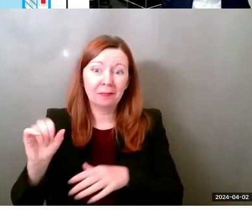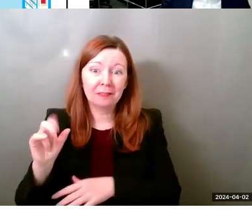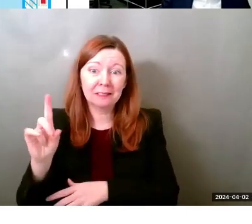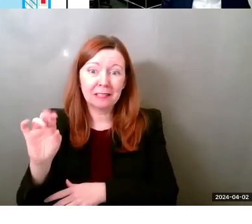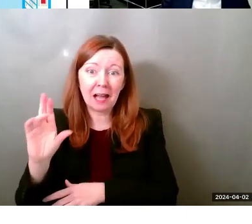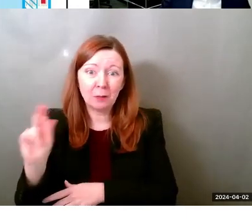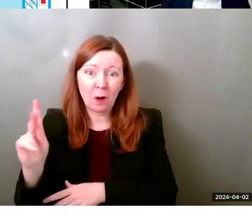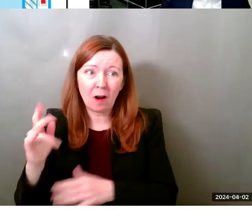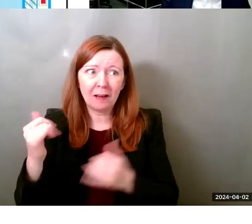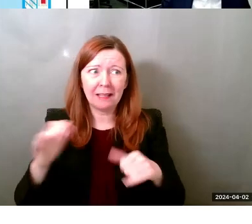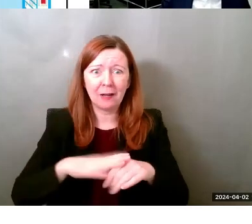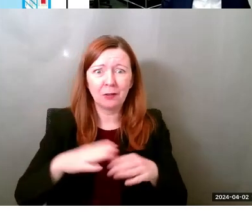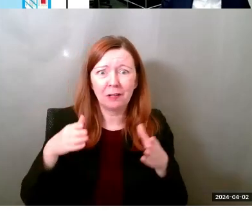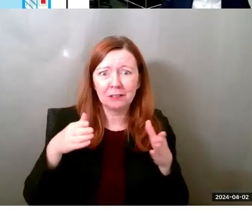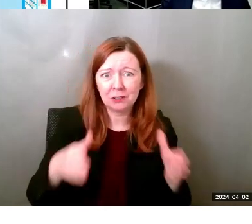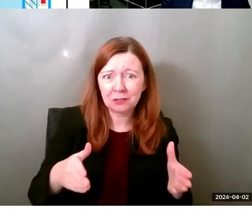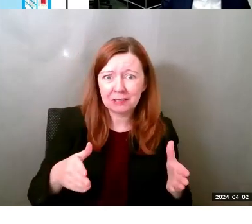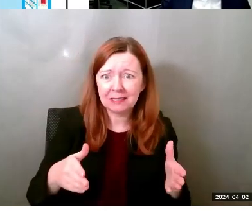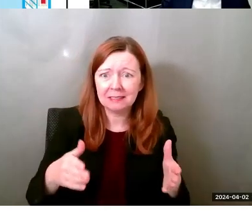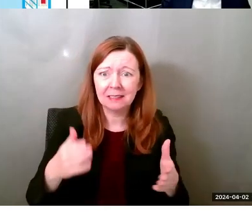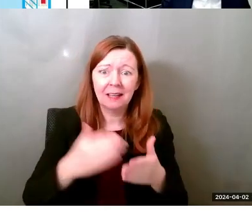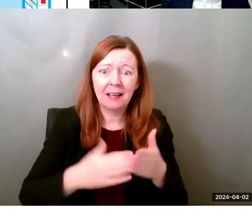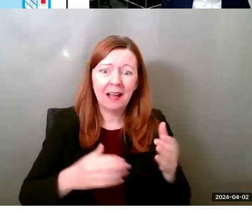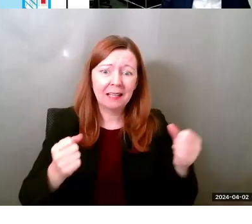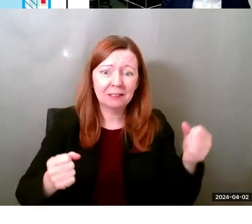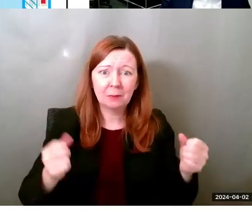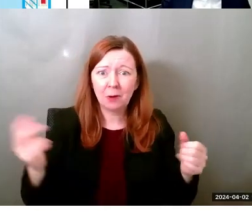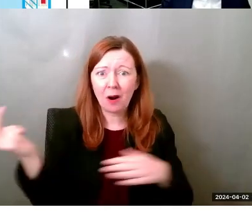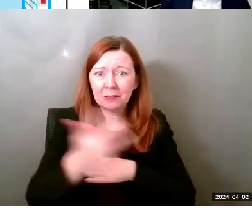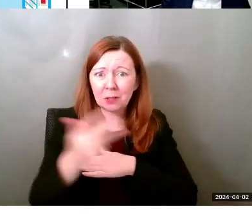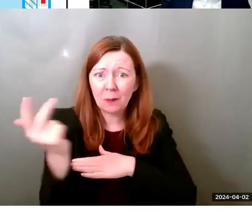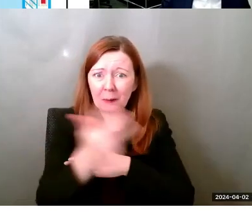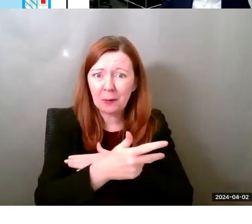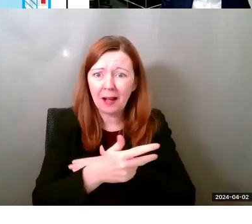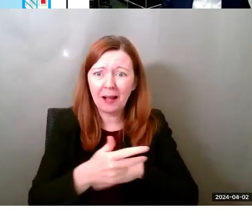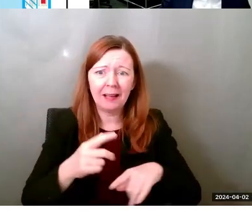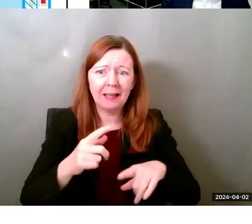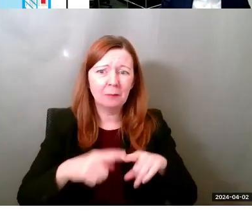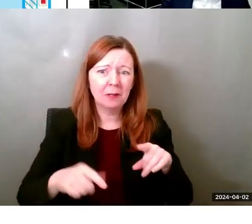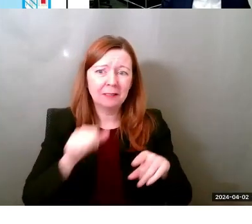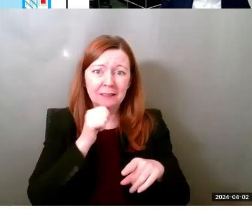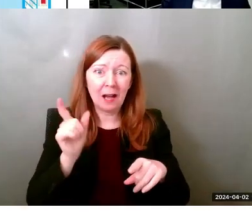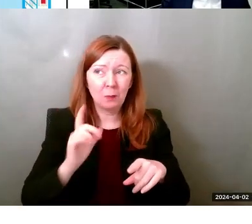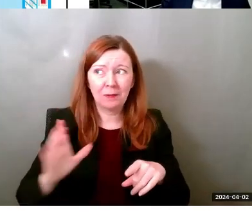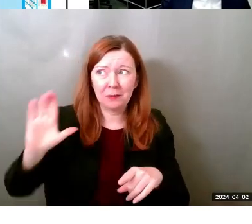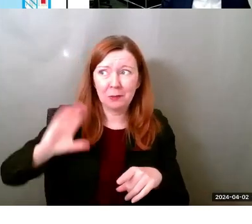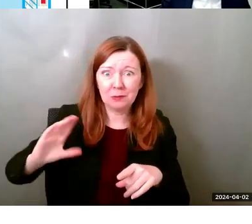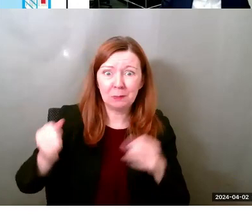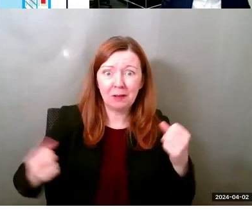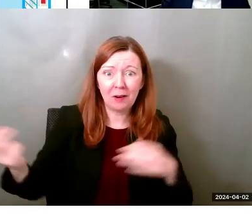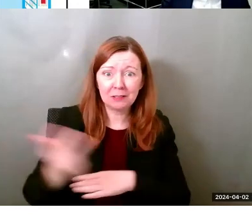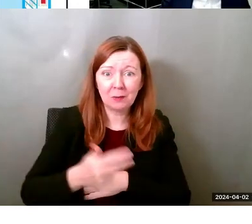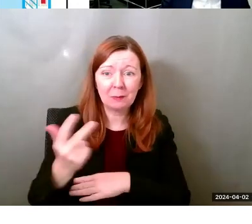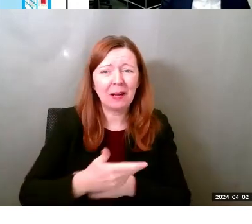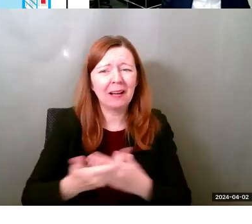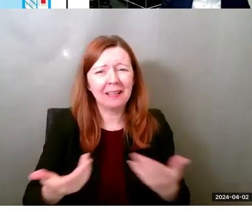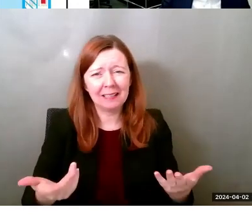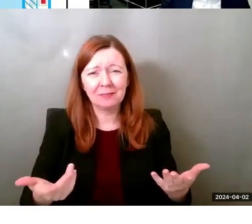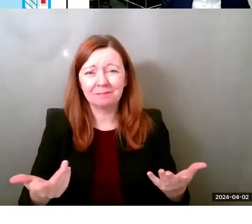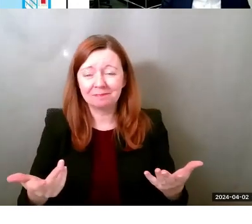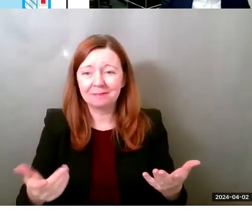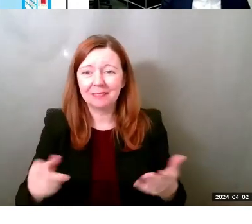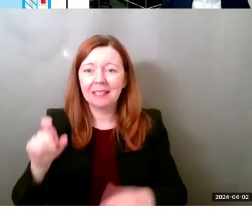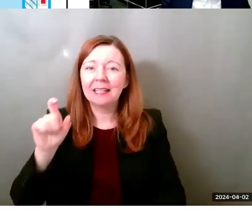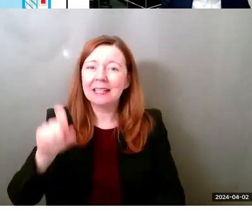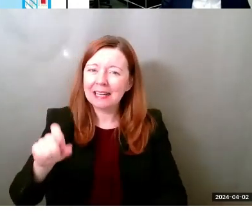on a street, and there are some cars going by, but not where there used to be cars going by. So it has